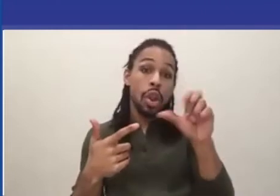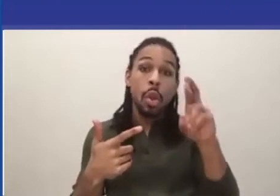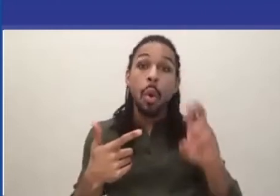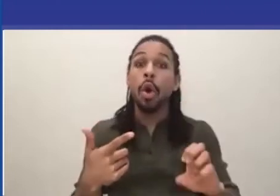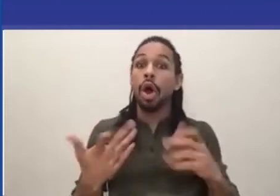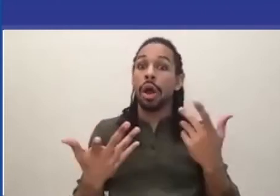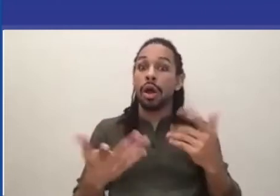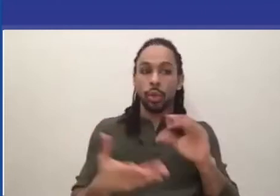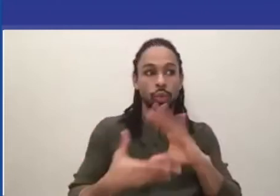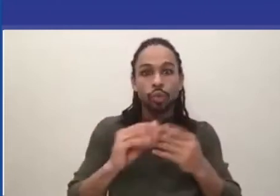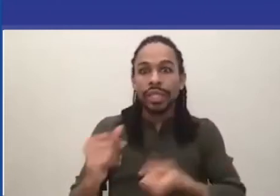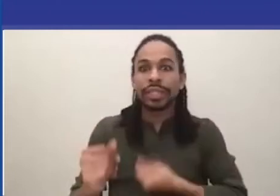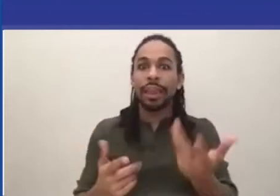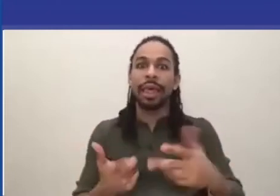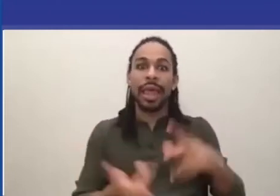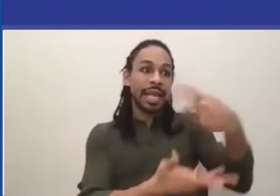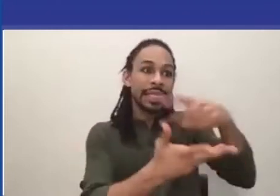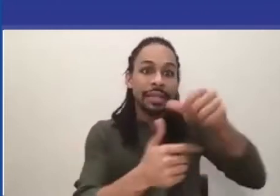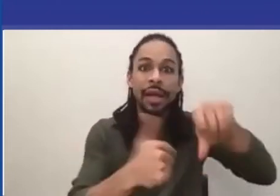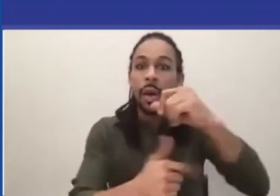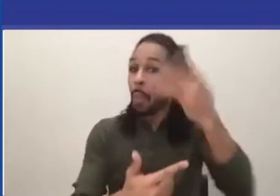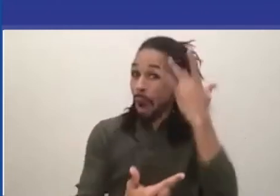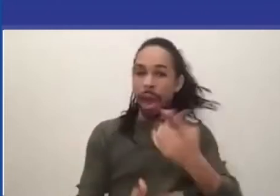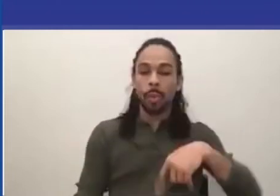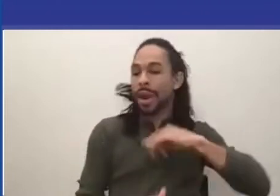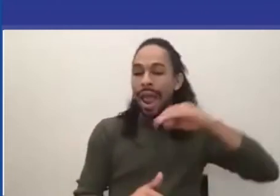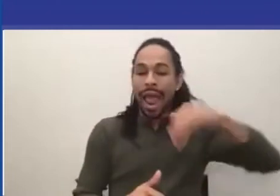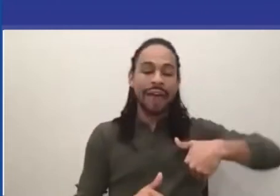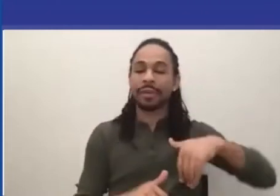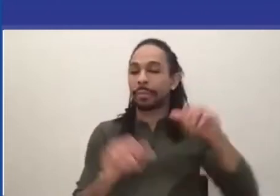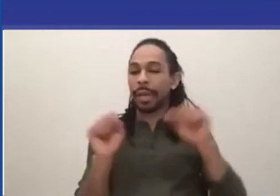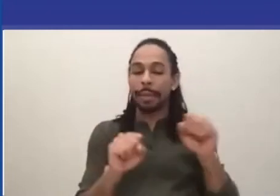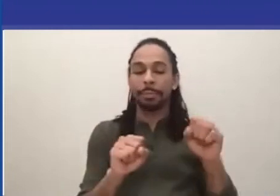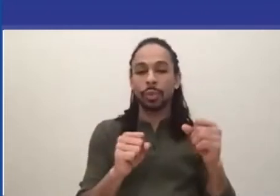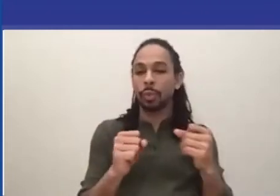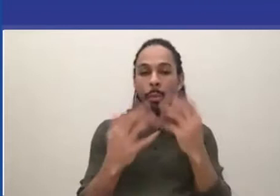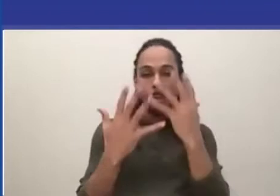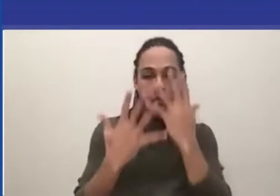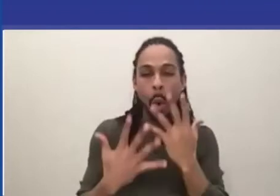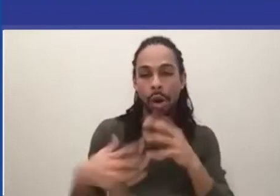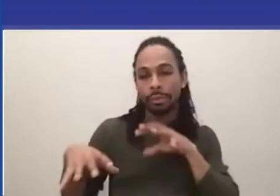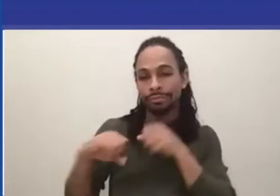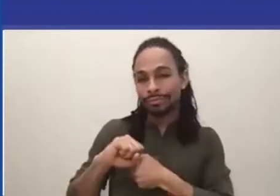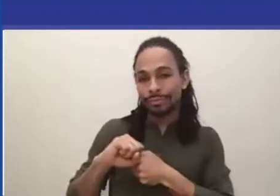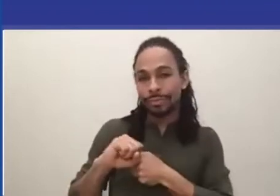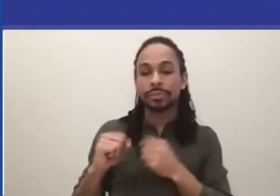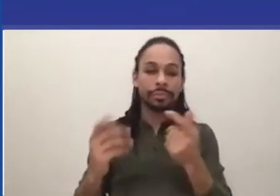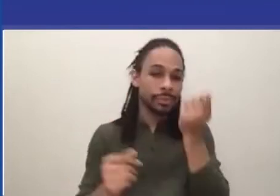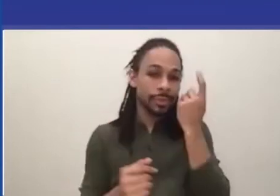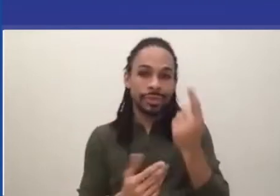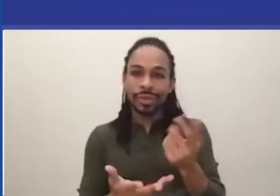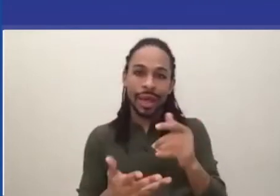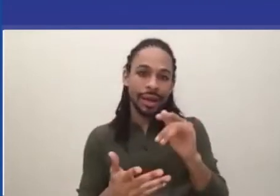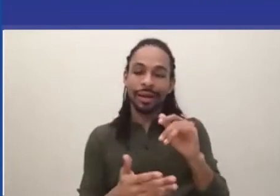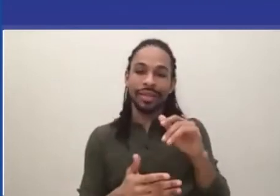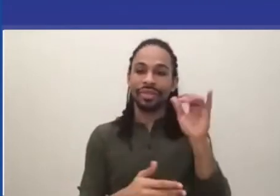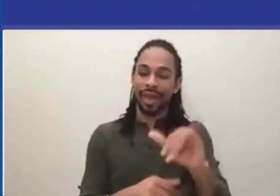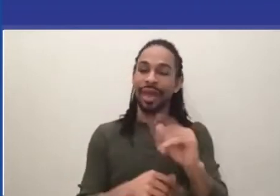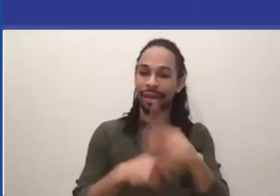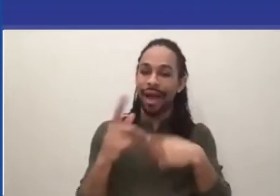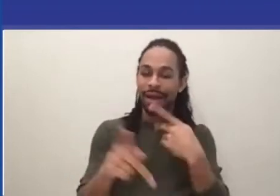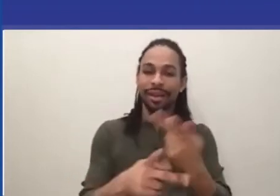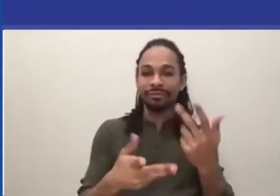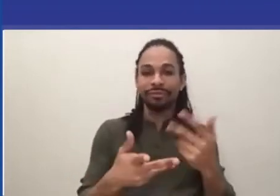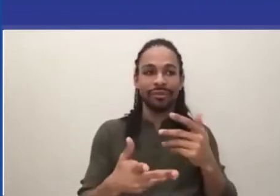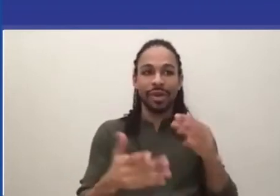the funerary dances of Trinidad and Tobago are very important. Limbo that we all try to do on the